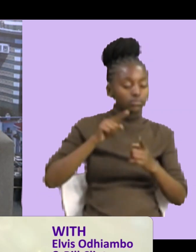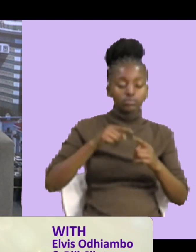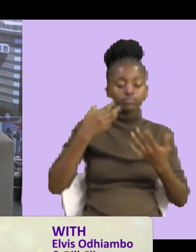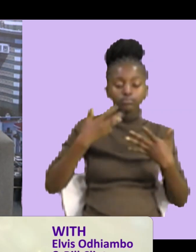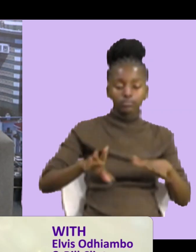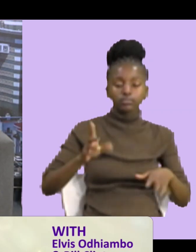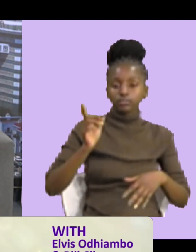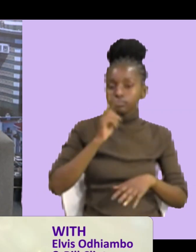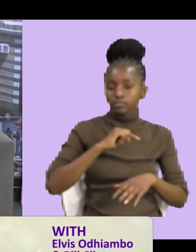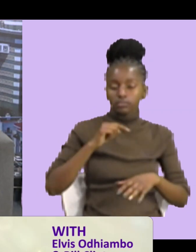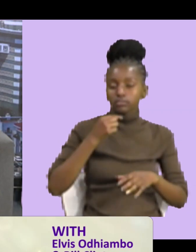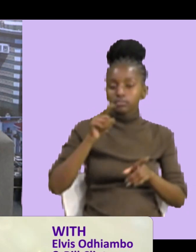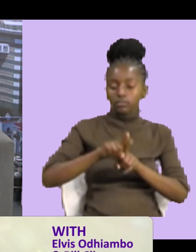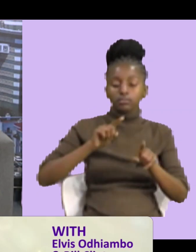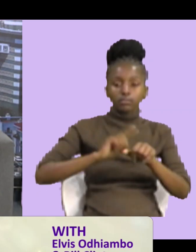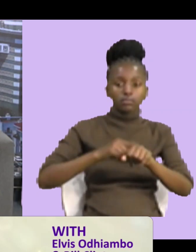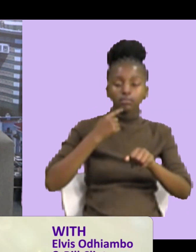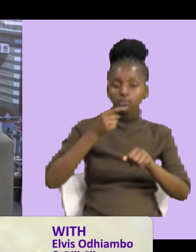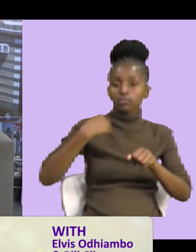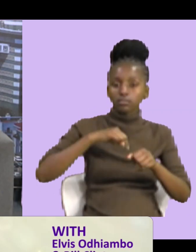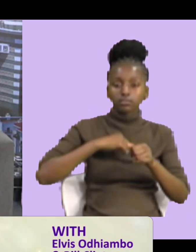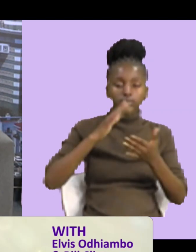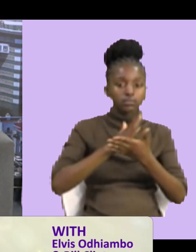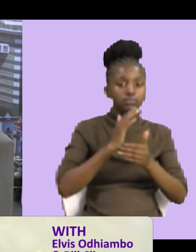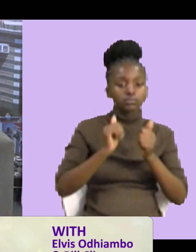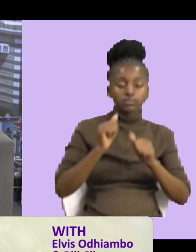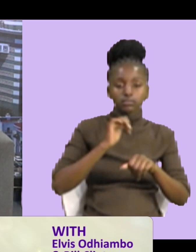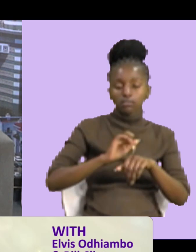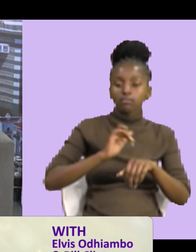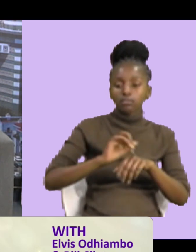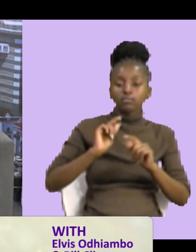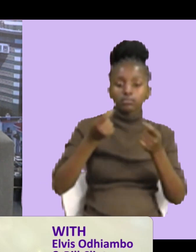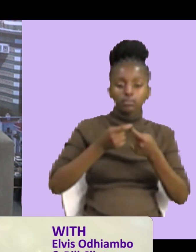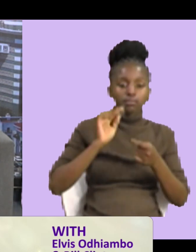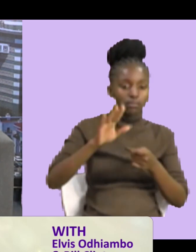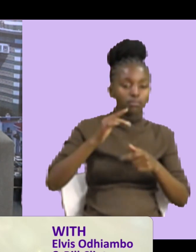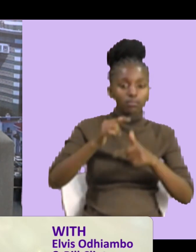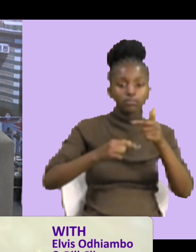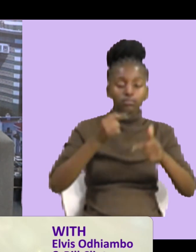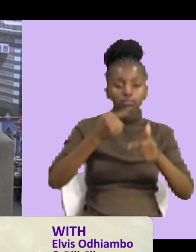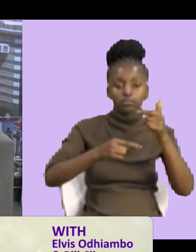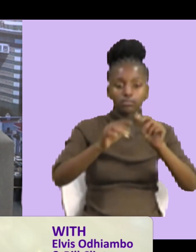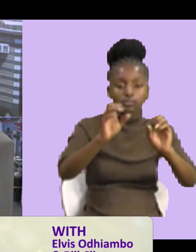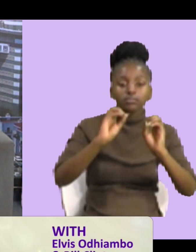area that are letting them down as far as staying compact is concerned?